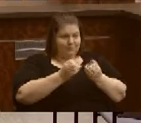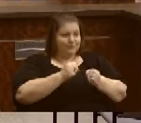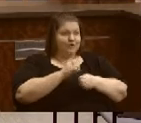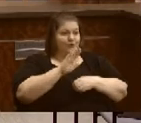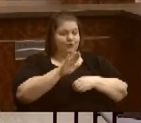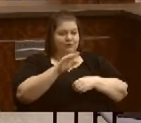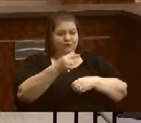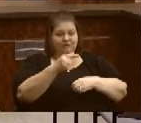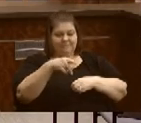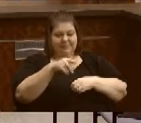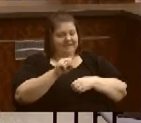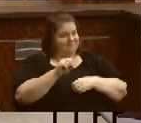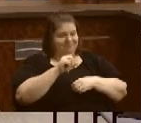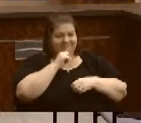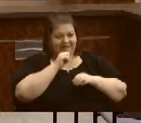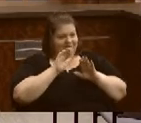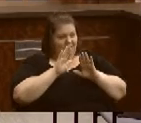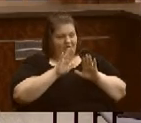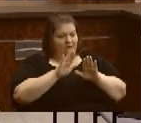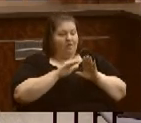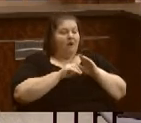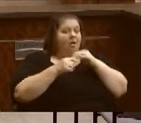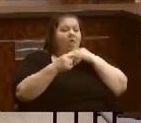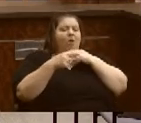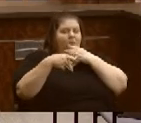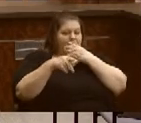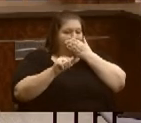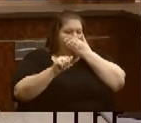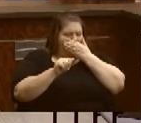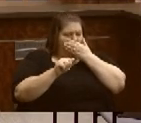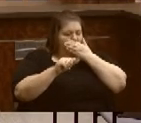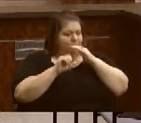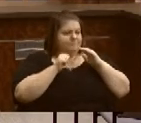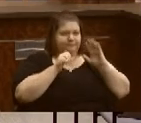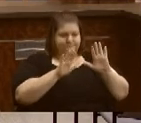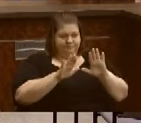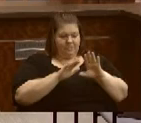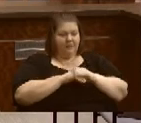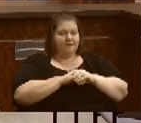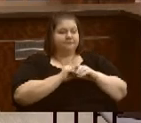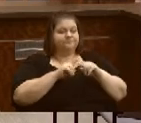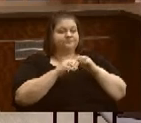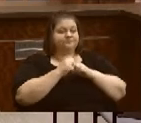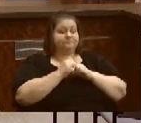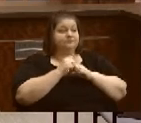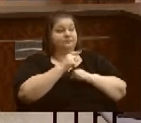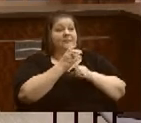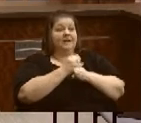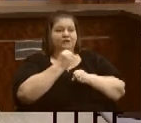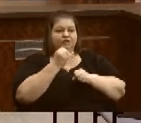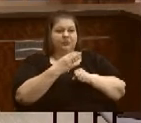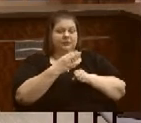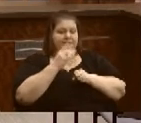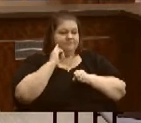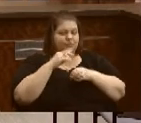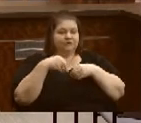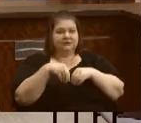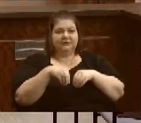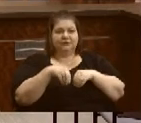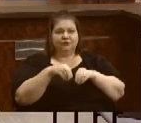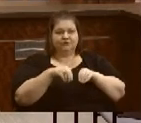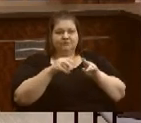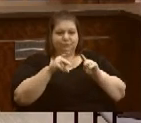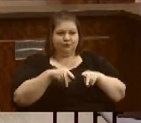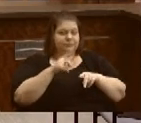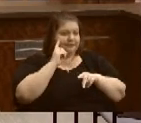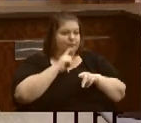greatest at the time. But then your luck turned, and you were able to get a job as a salesman for a